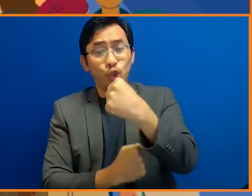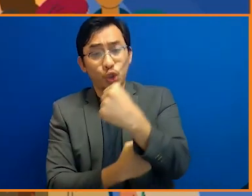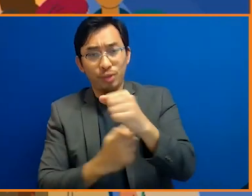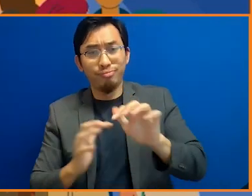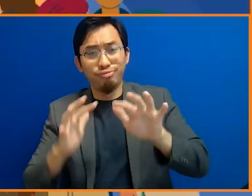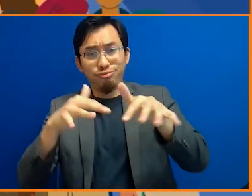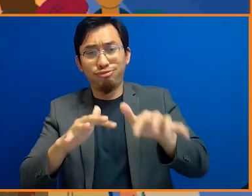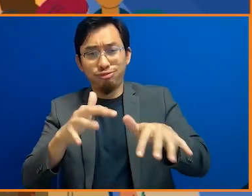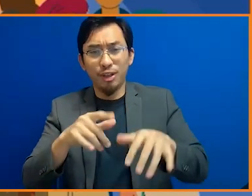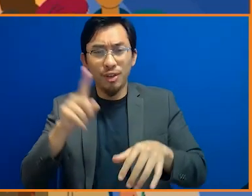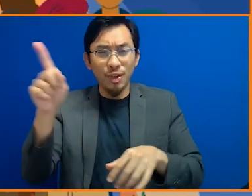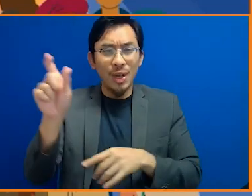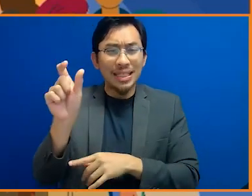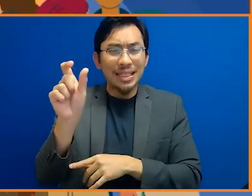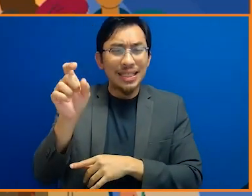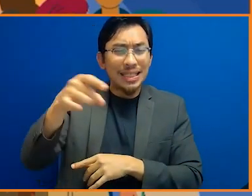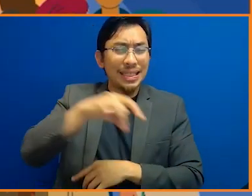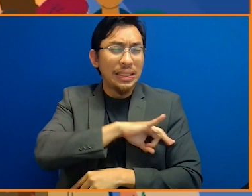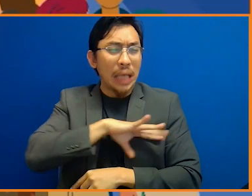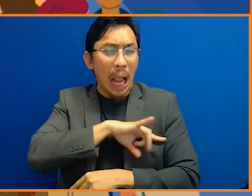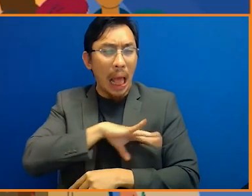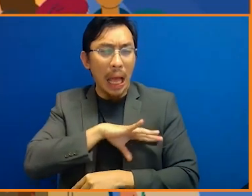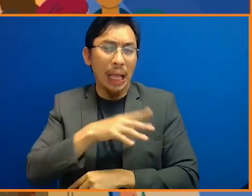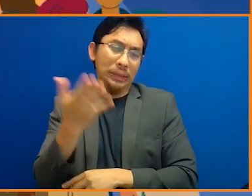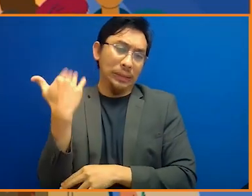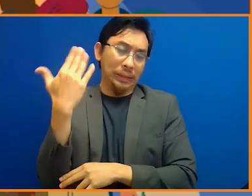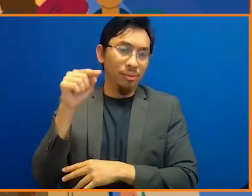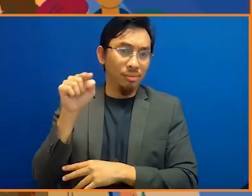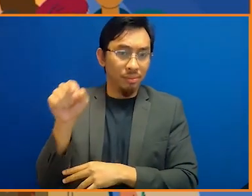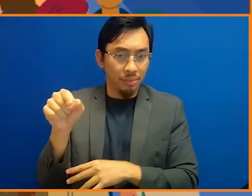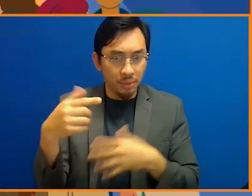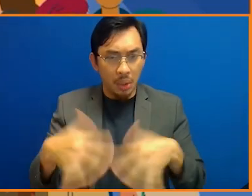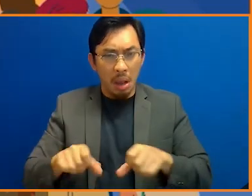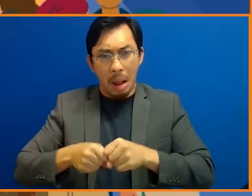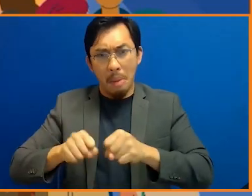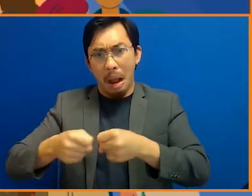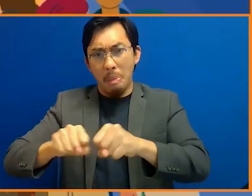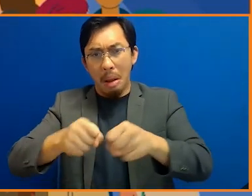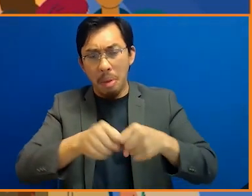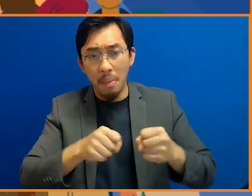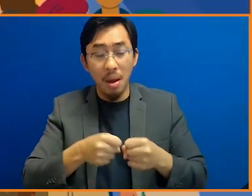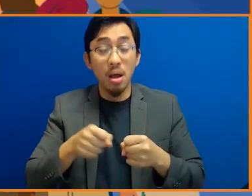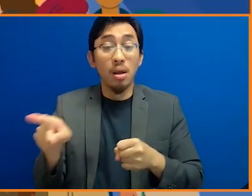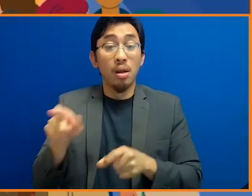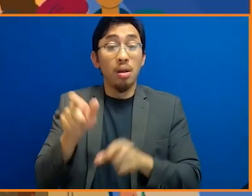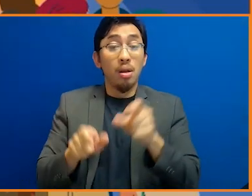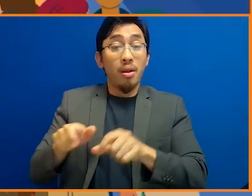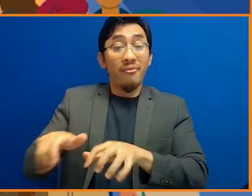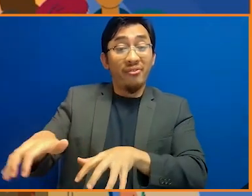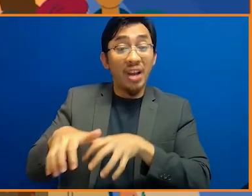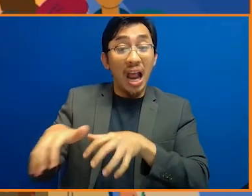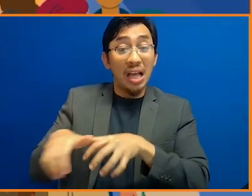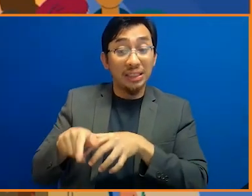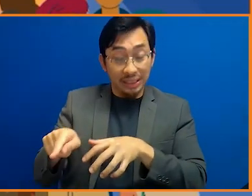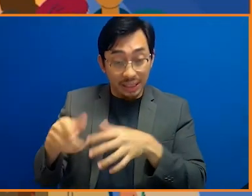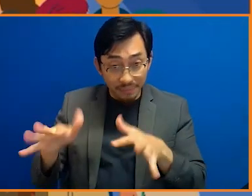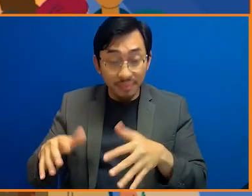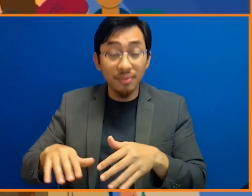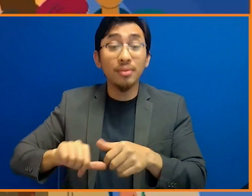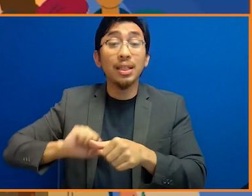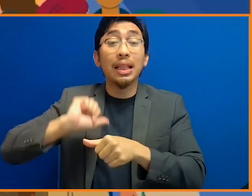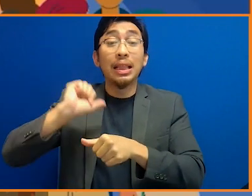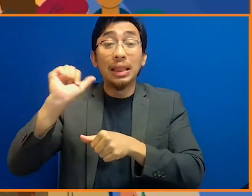that the tsunami from Chile in 1960 had less damage to that villages.